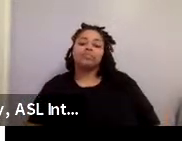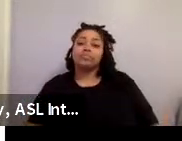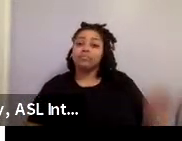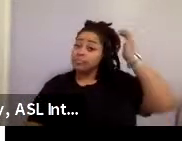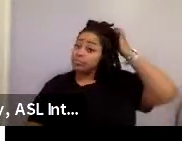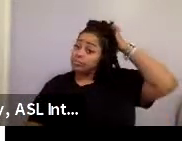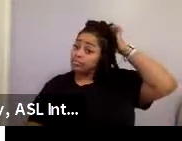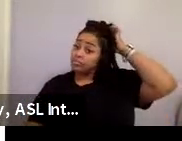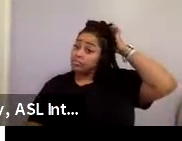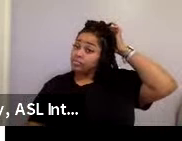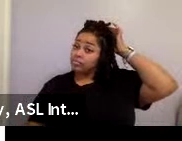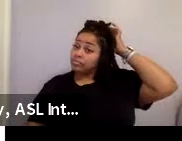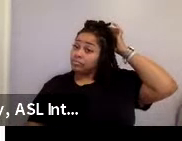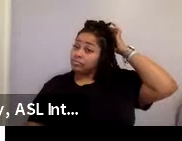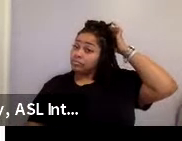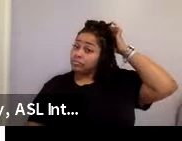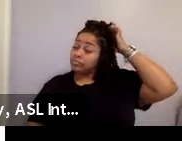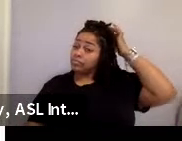Next slide.